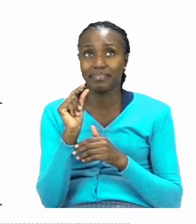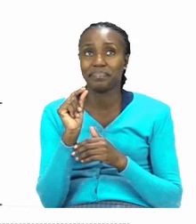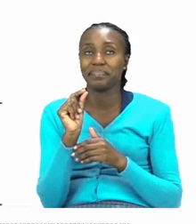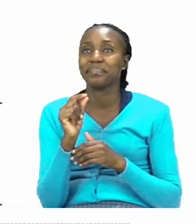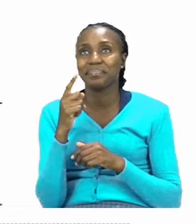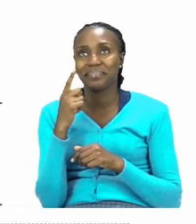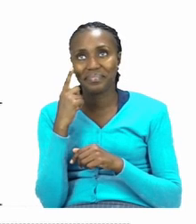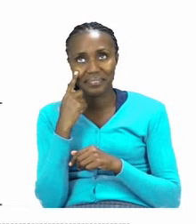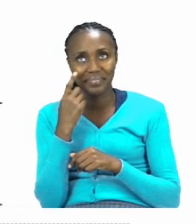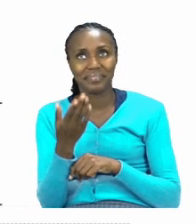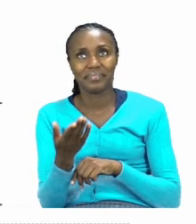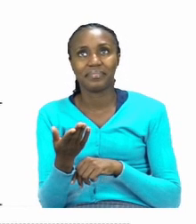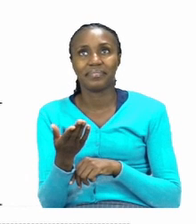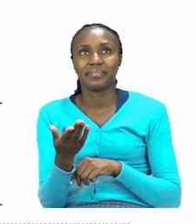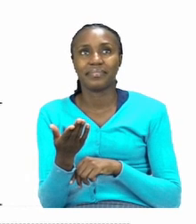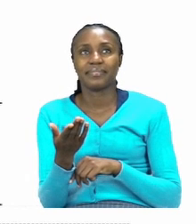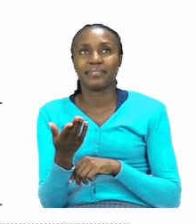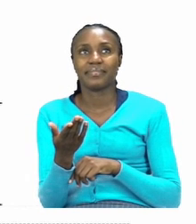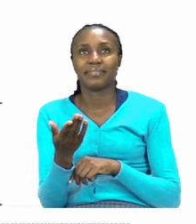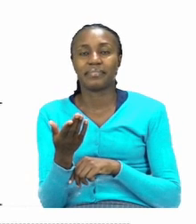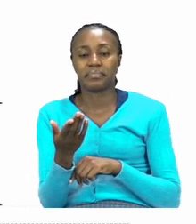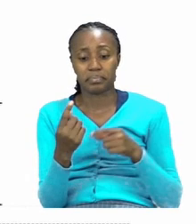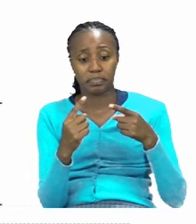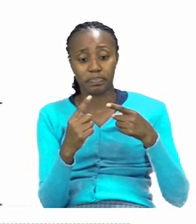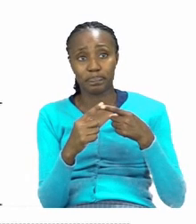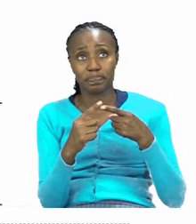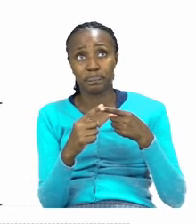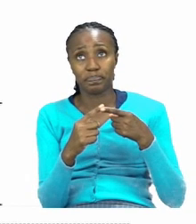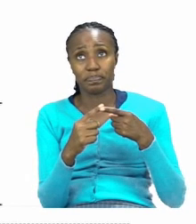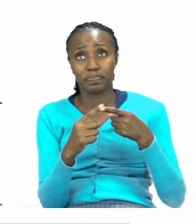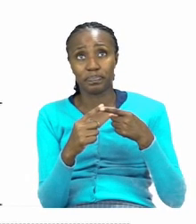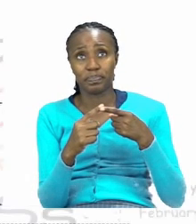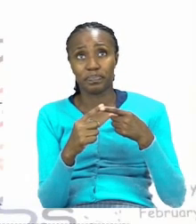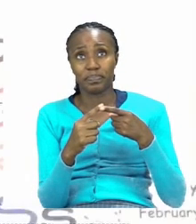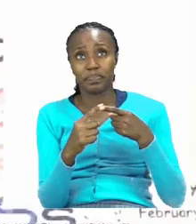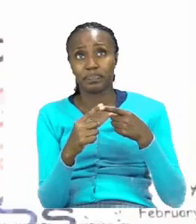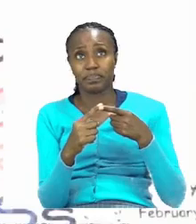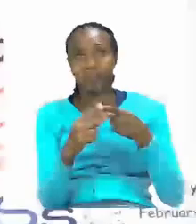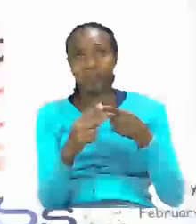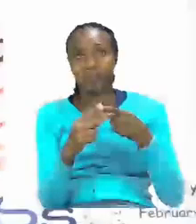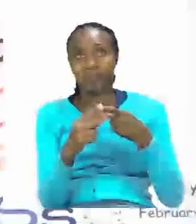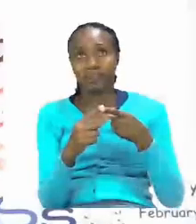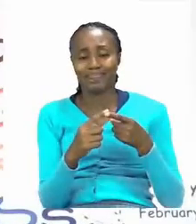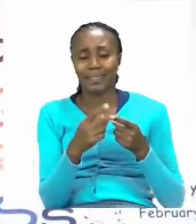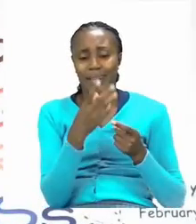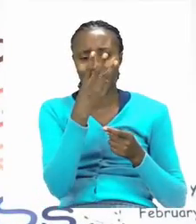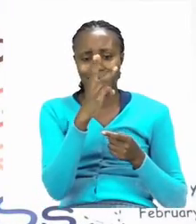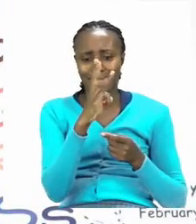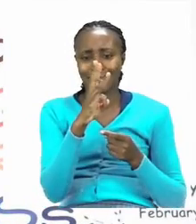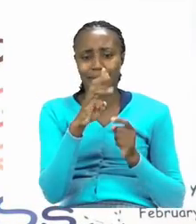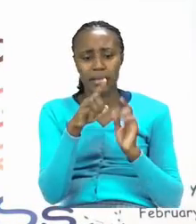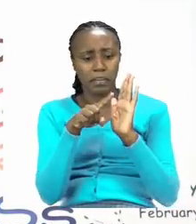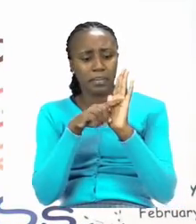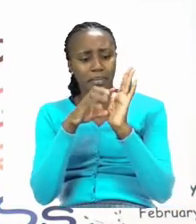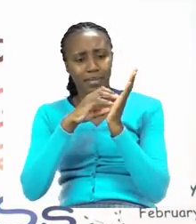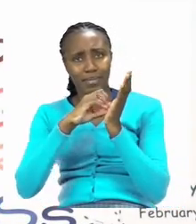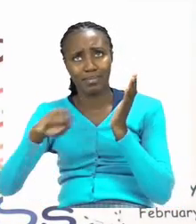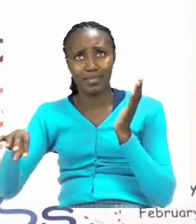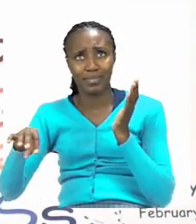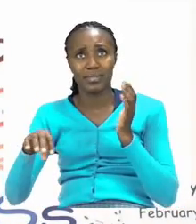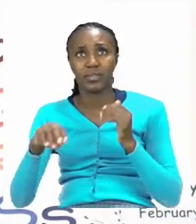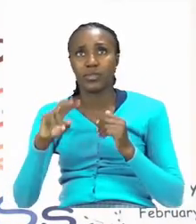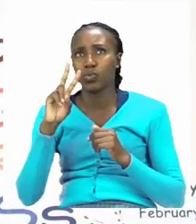at the board. The first one we're going to do together says 6